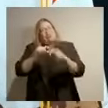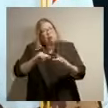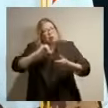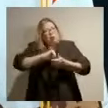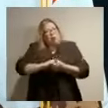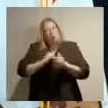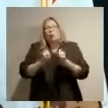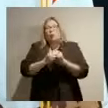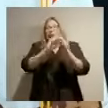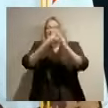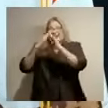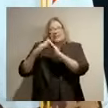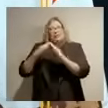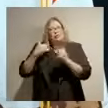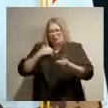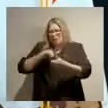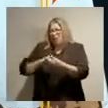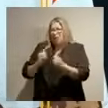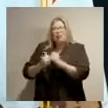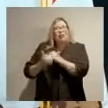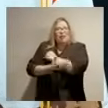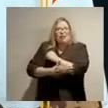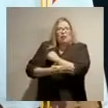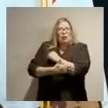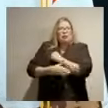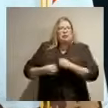counties. You may have seen our latest